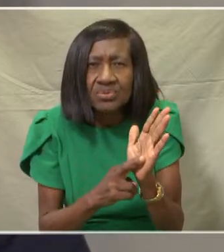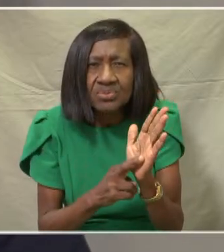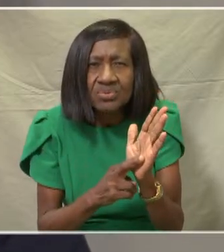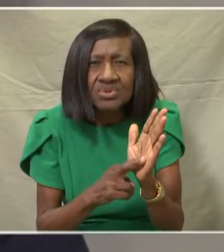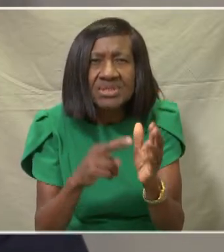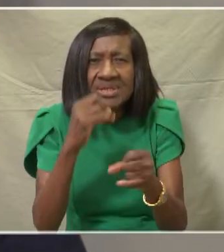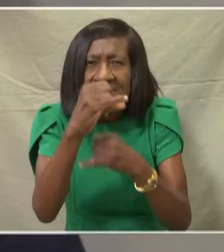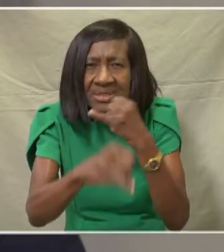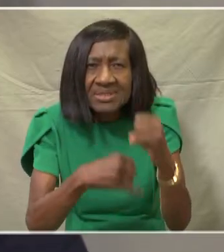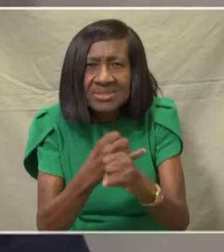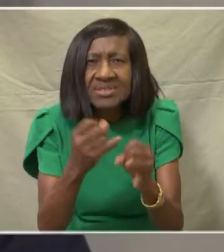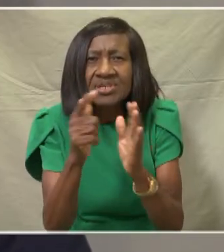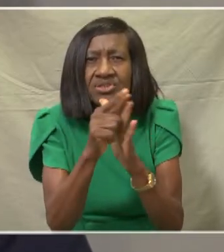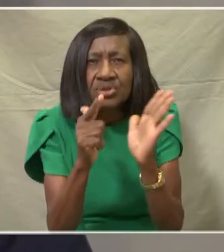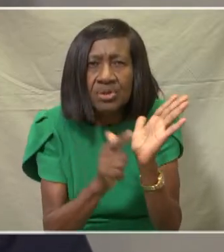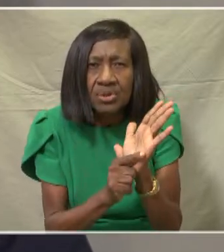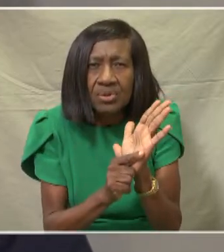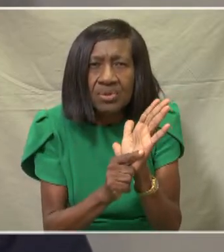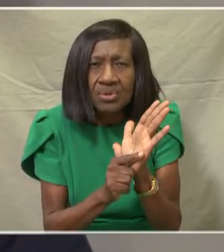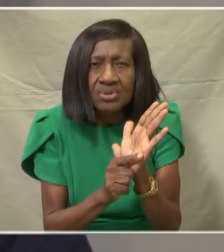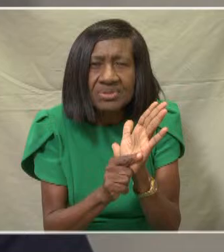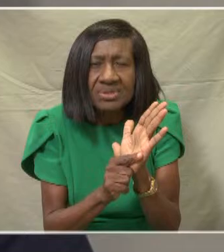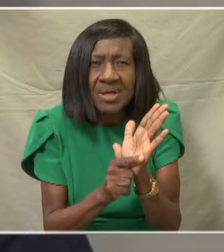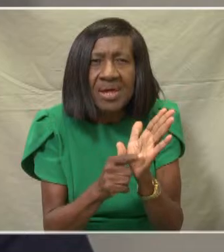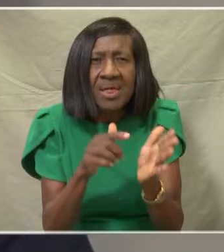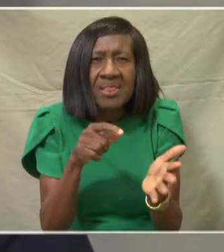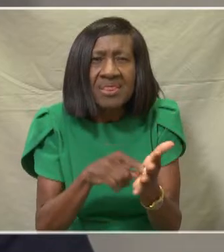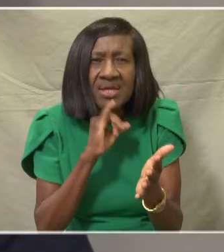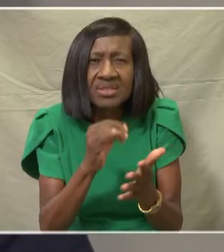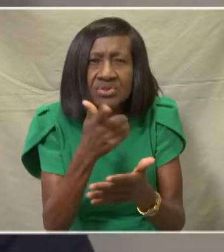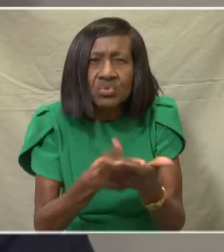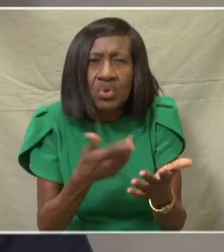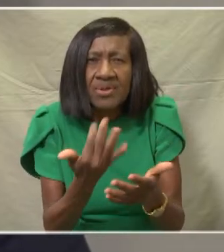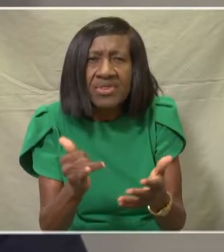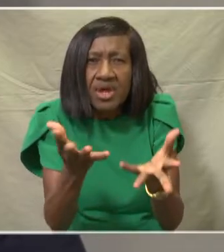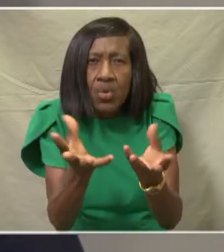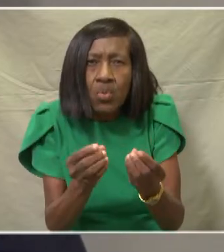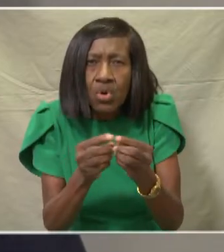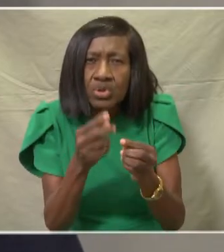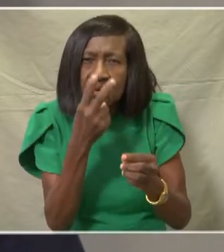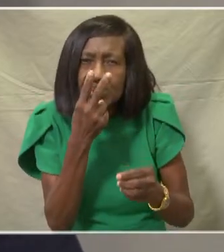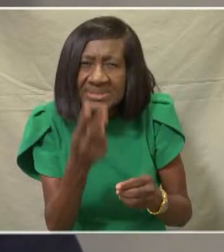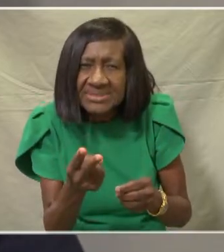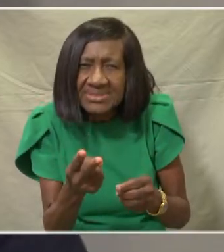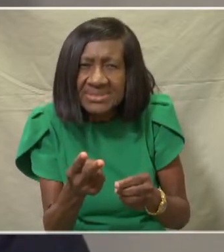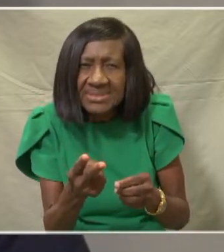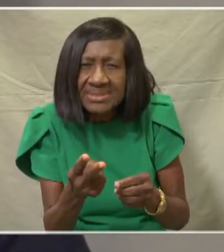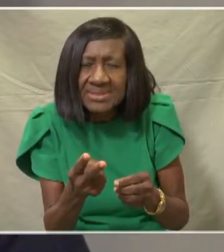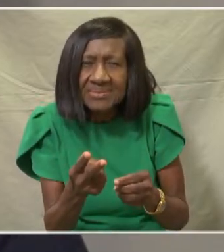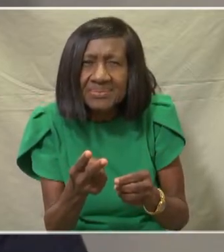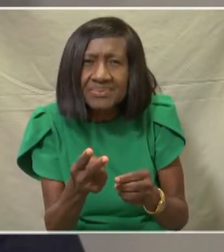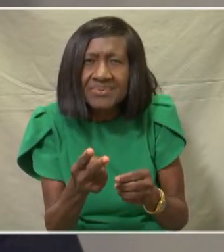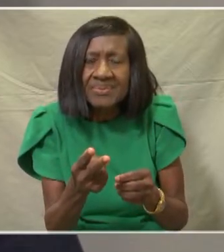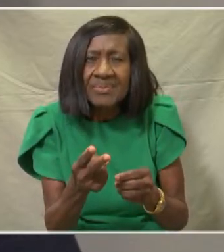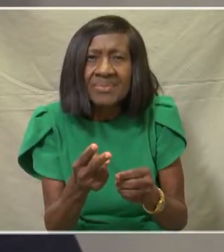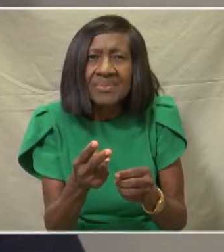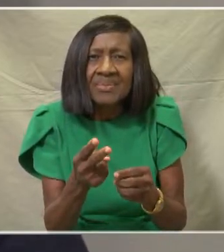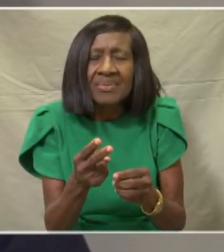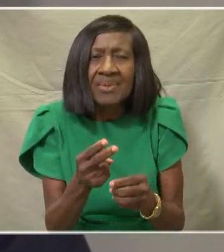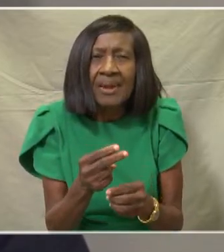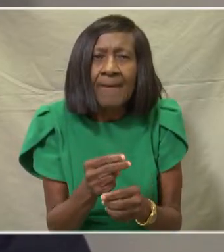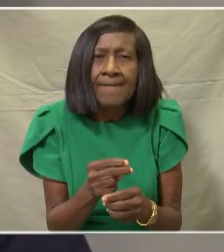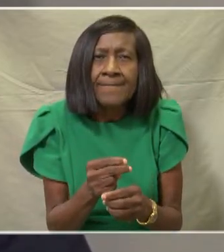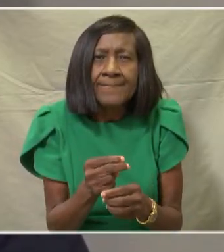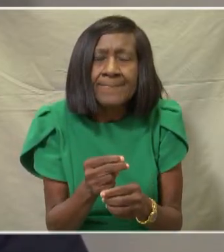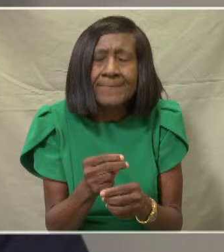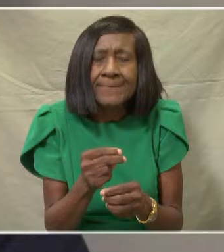laws, and those are the types of things that we want to see and see where they're applicable to the Cayman Islands and indeed